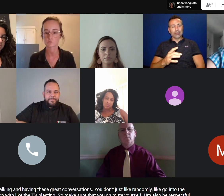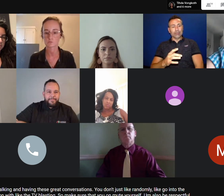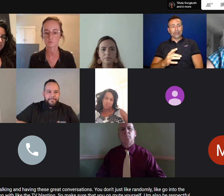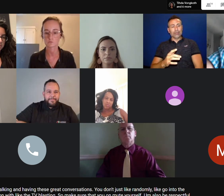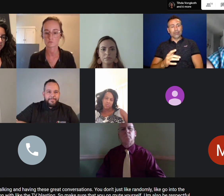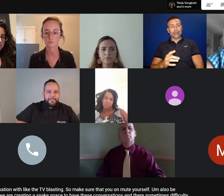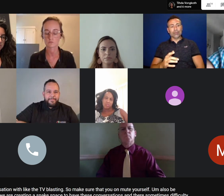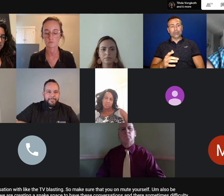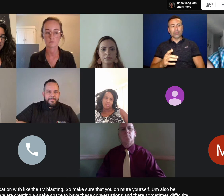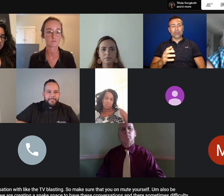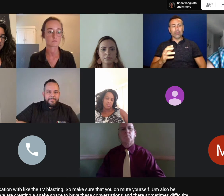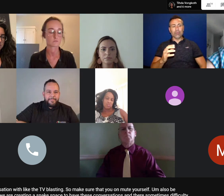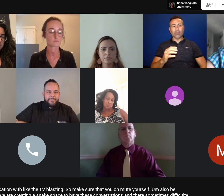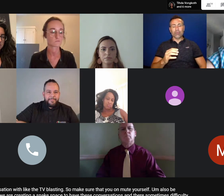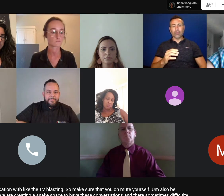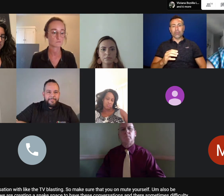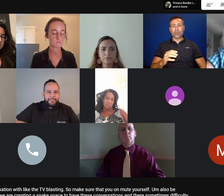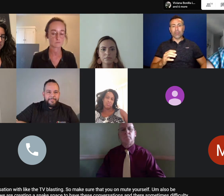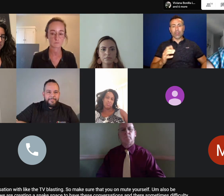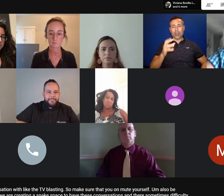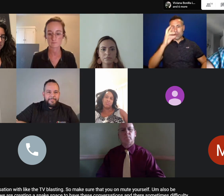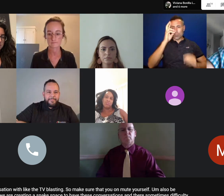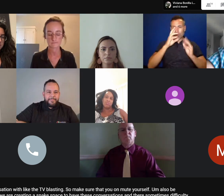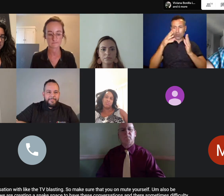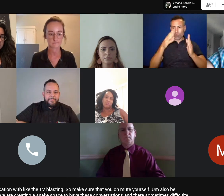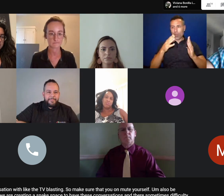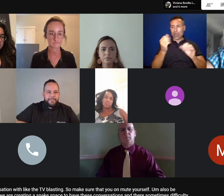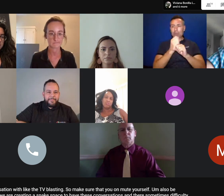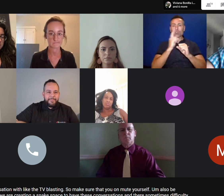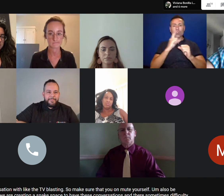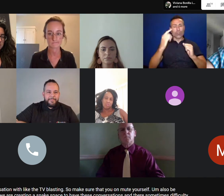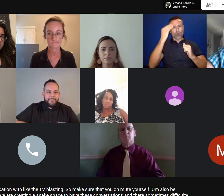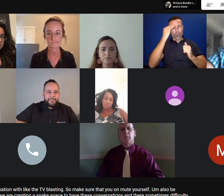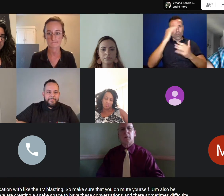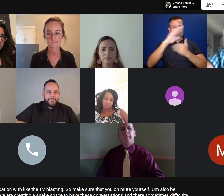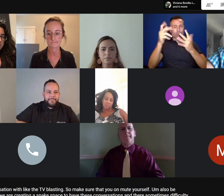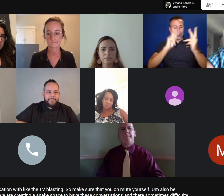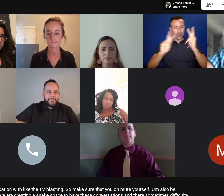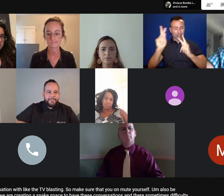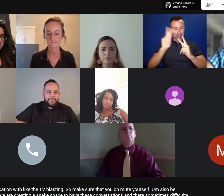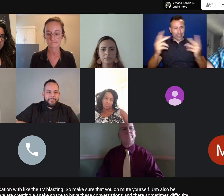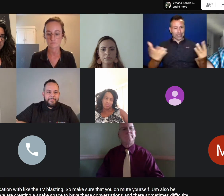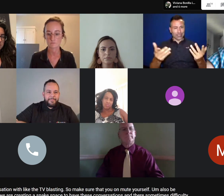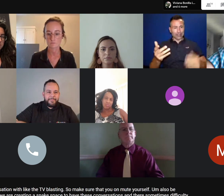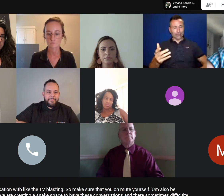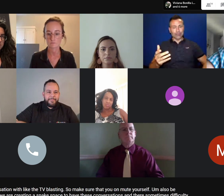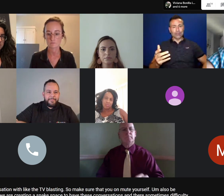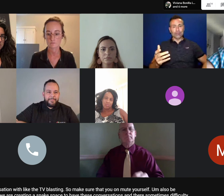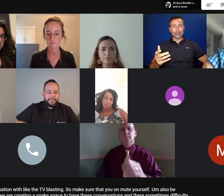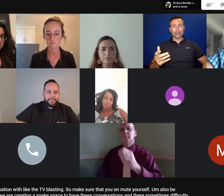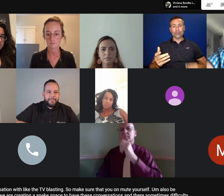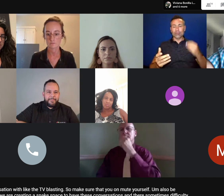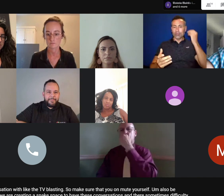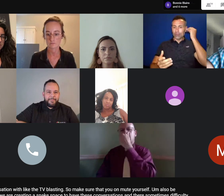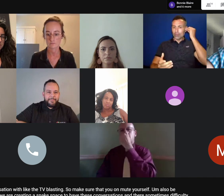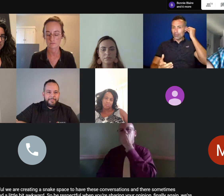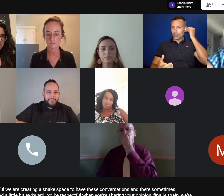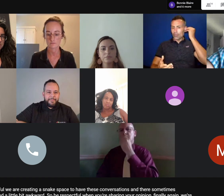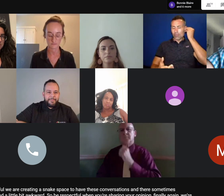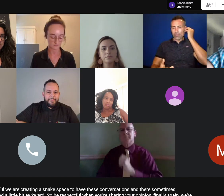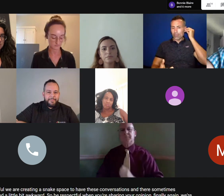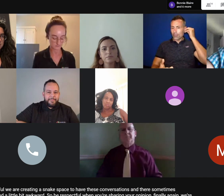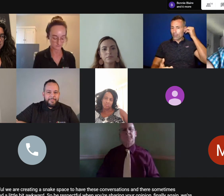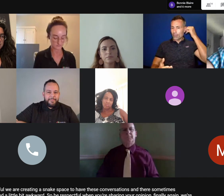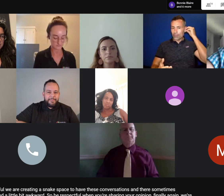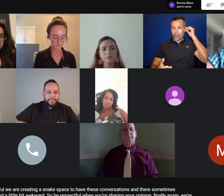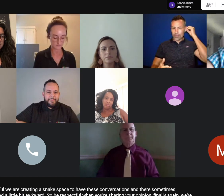and make sure that you just are aware of everyone around you. Also, and this is super important, Katarina and I are